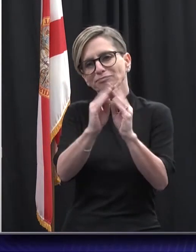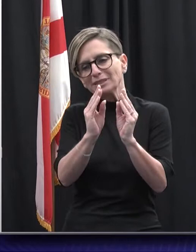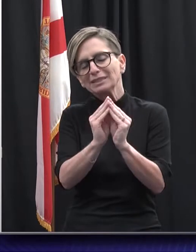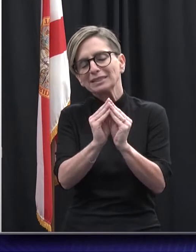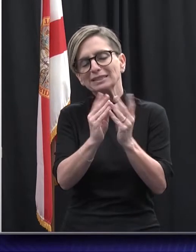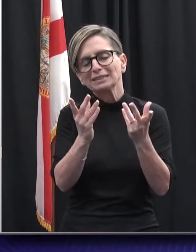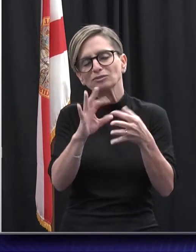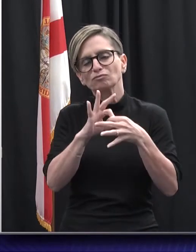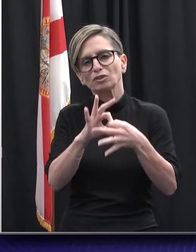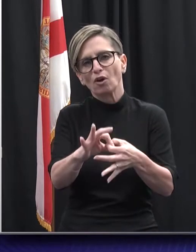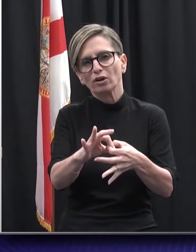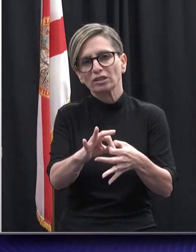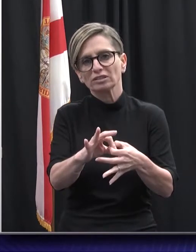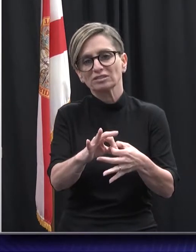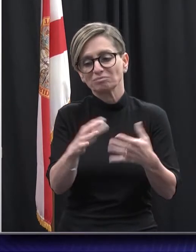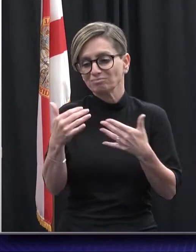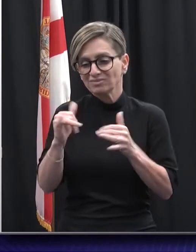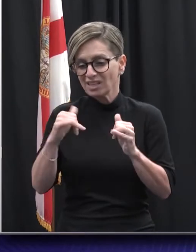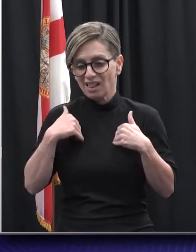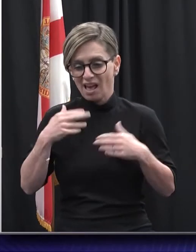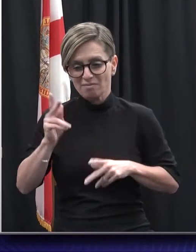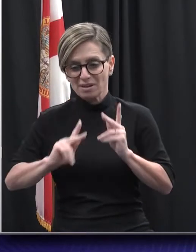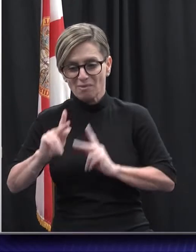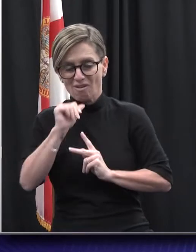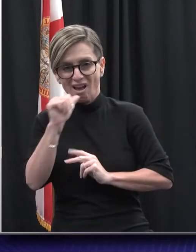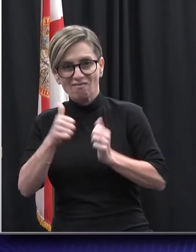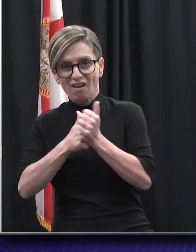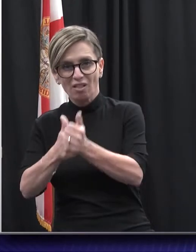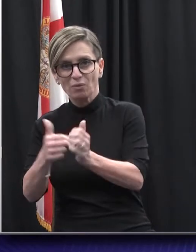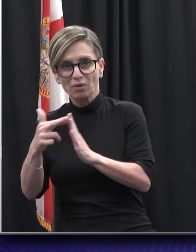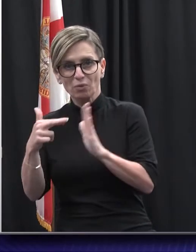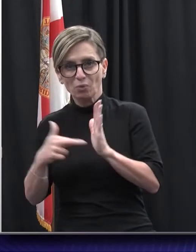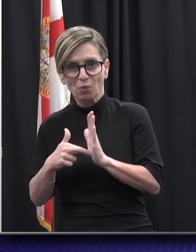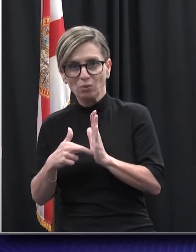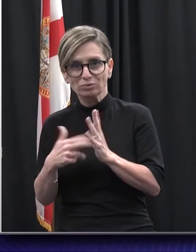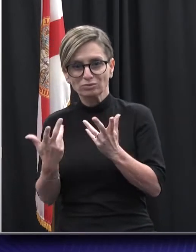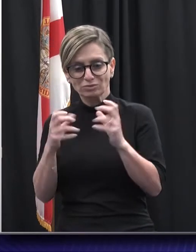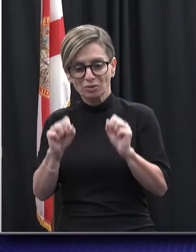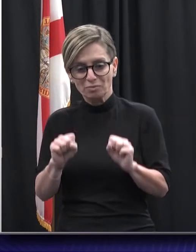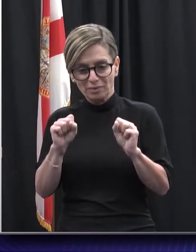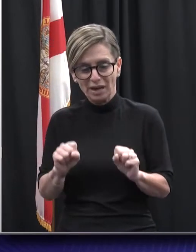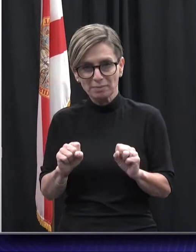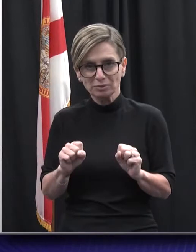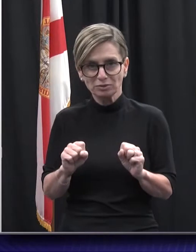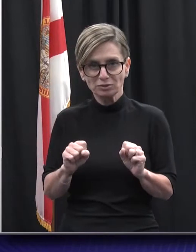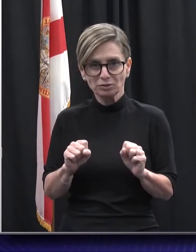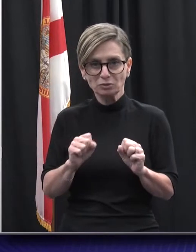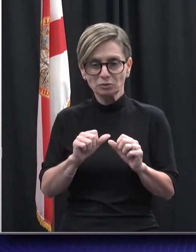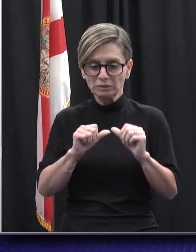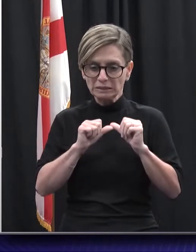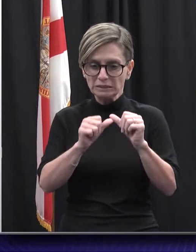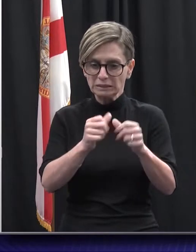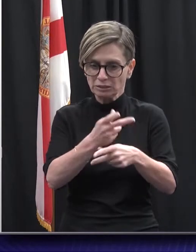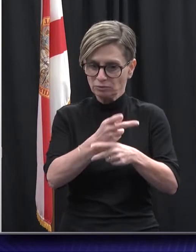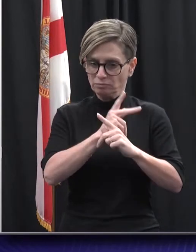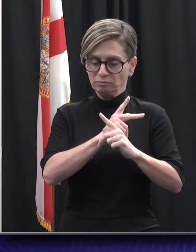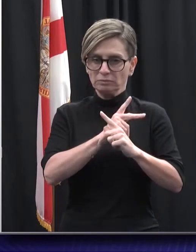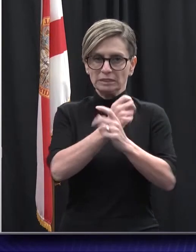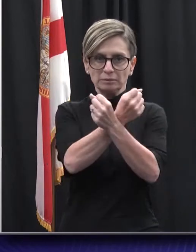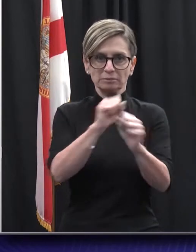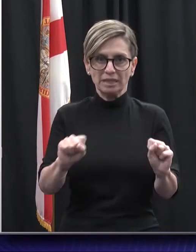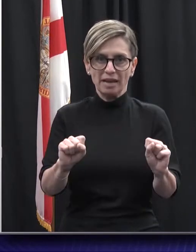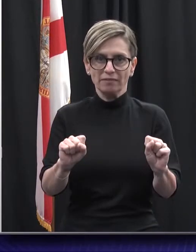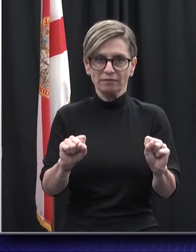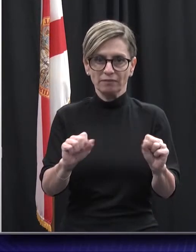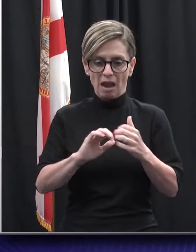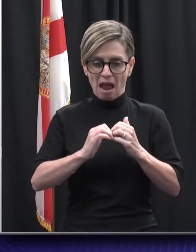willing to follow the recommendations that we've tried to put out there. So in order to be safe, in order to stop this, this is